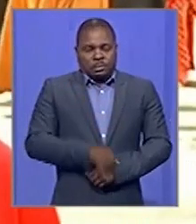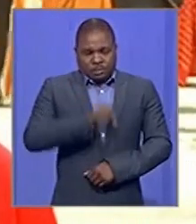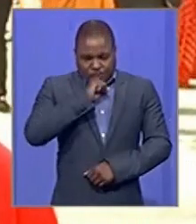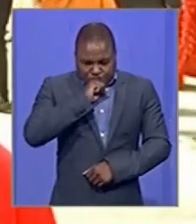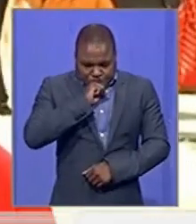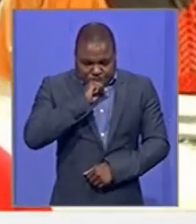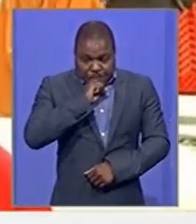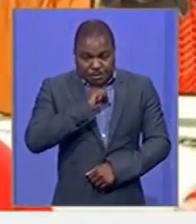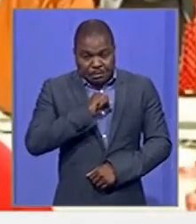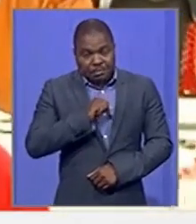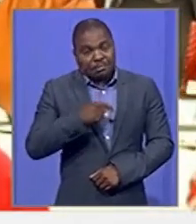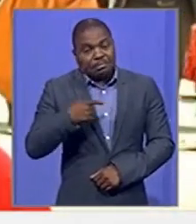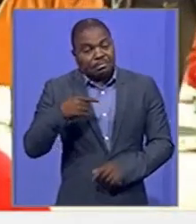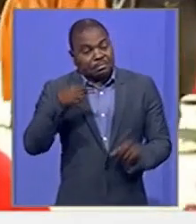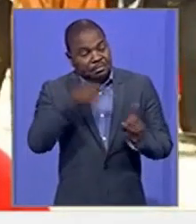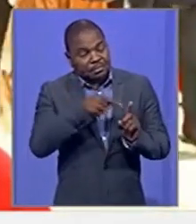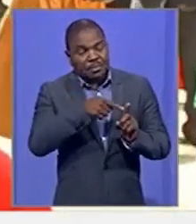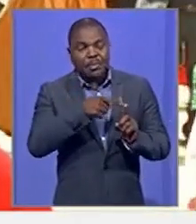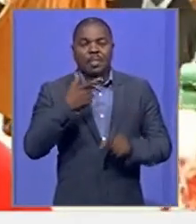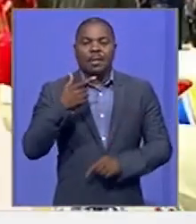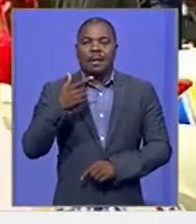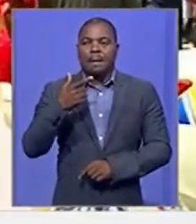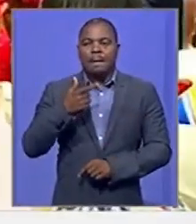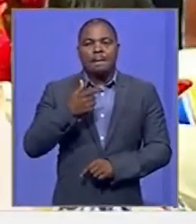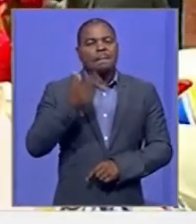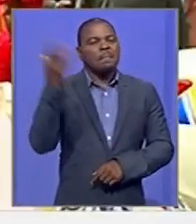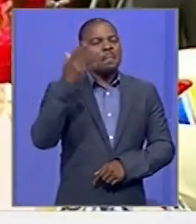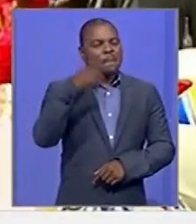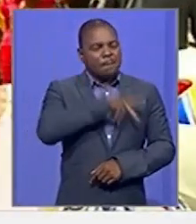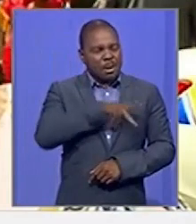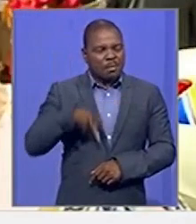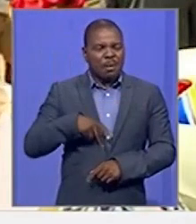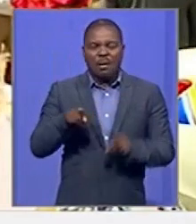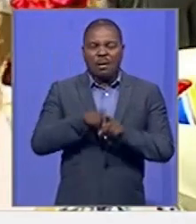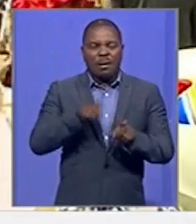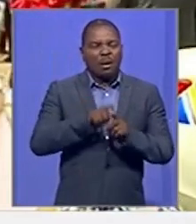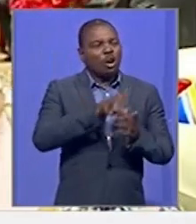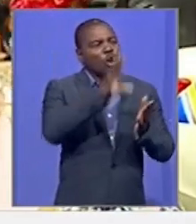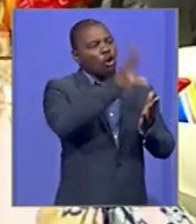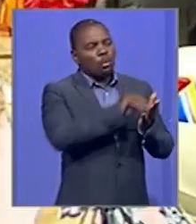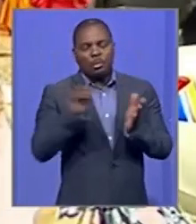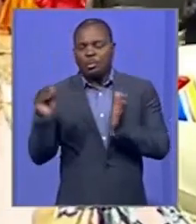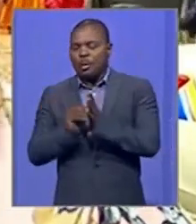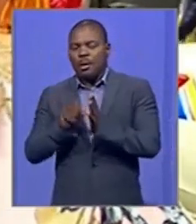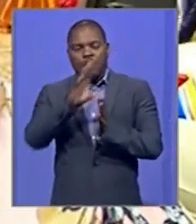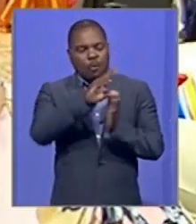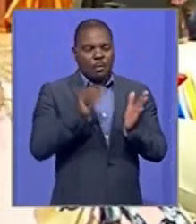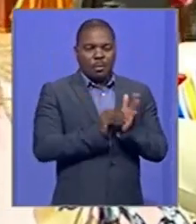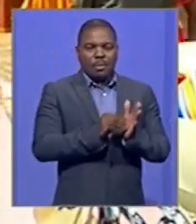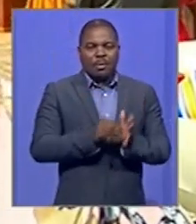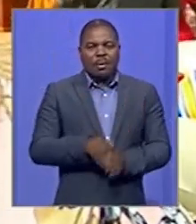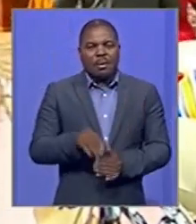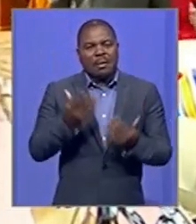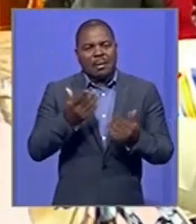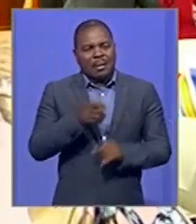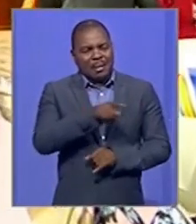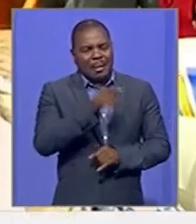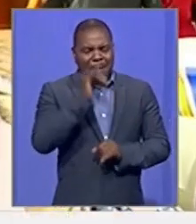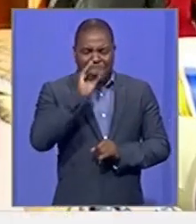Stanley Mathabathaba was doing cut and paste. He's just bringing the good news. The bad news is the service delivery in this